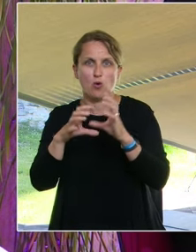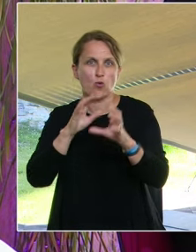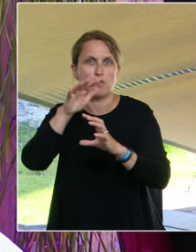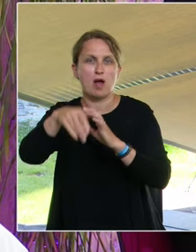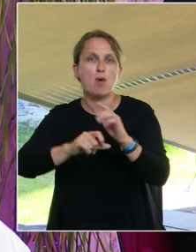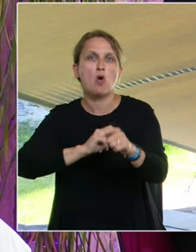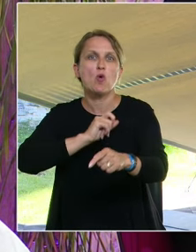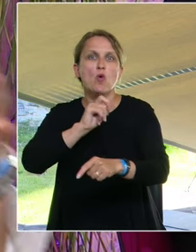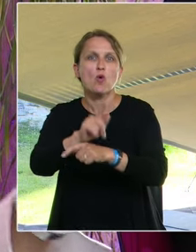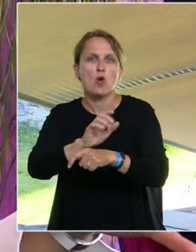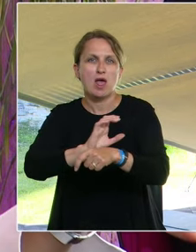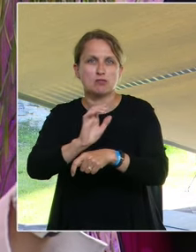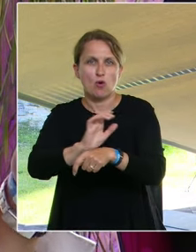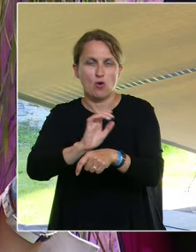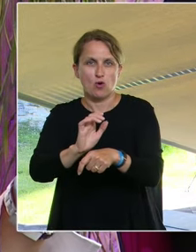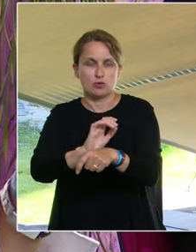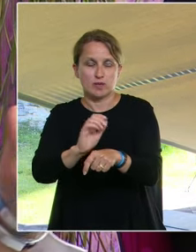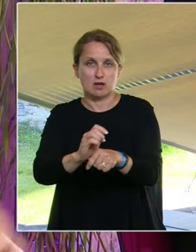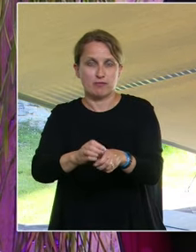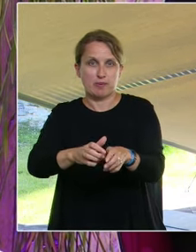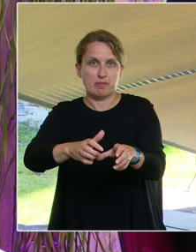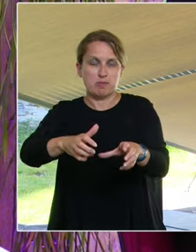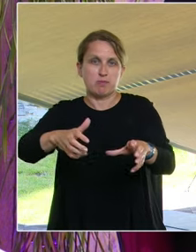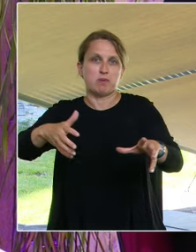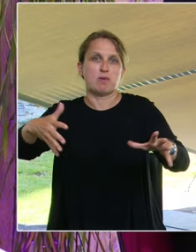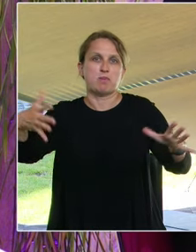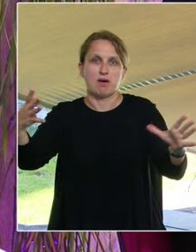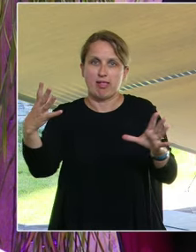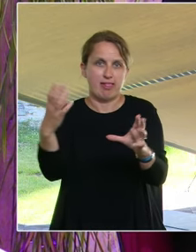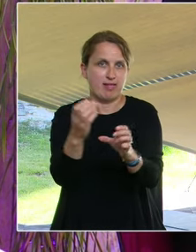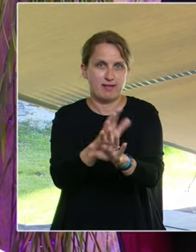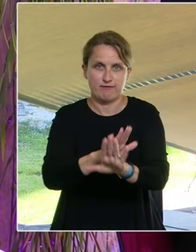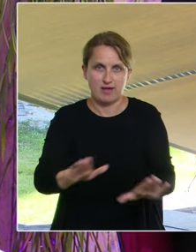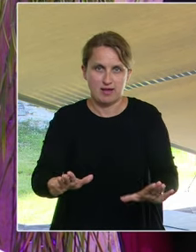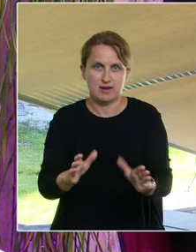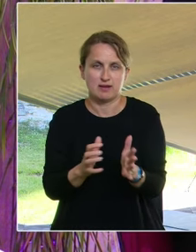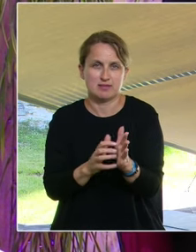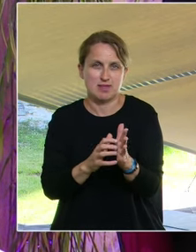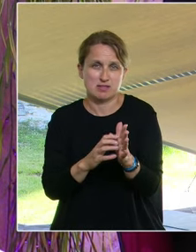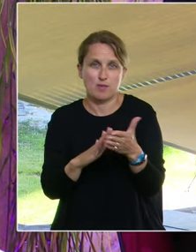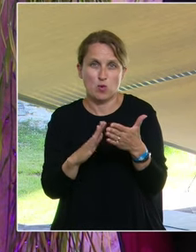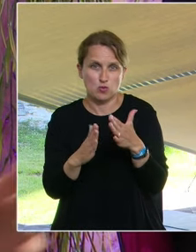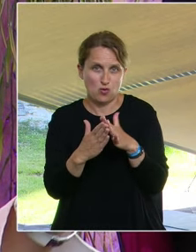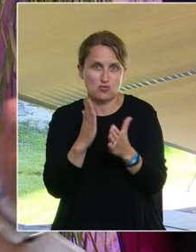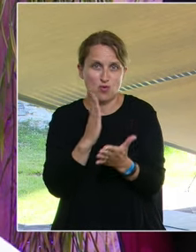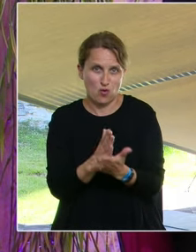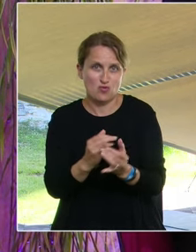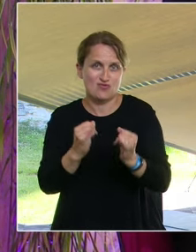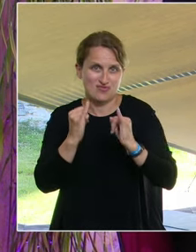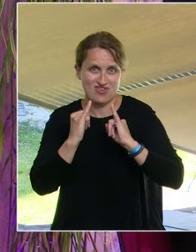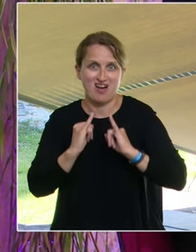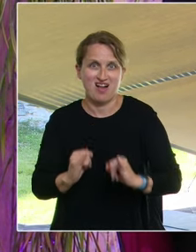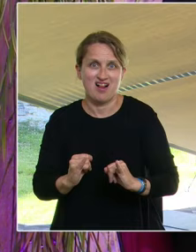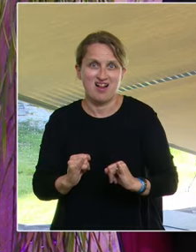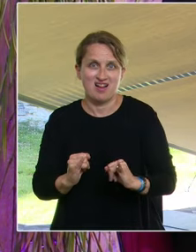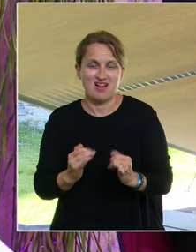that it's reducing itself somehow. No, it's growing. So the situation is really bad, and what we are doing. So I can talk actually